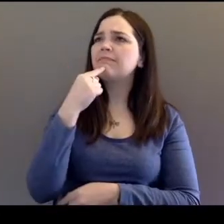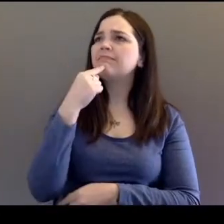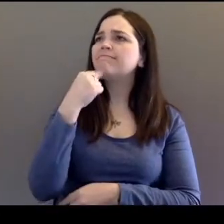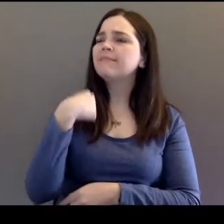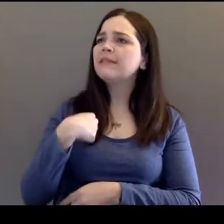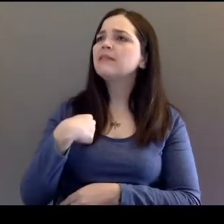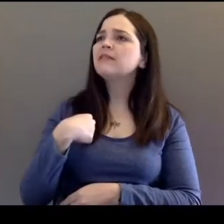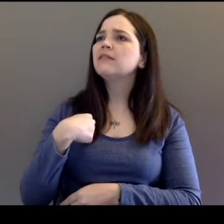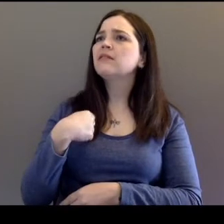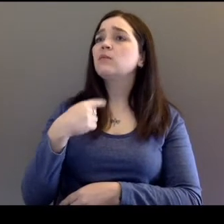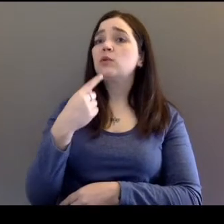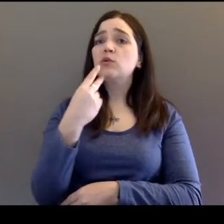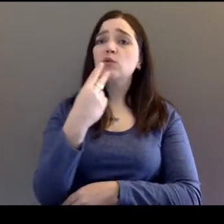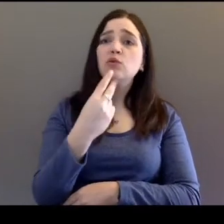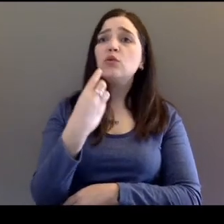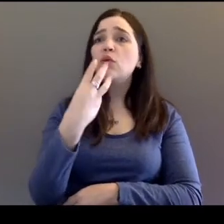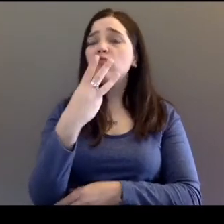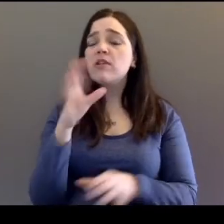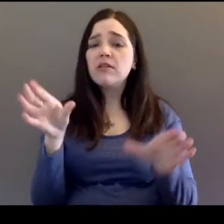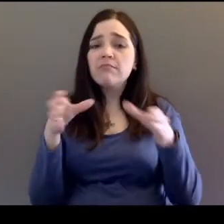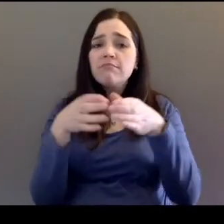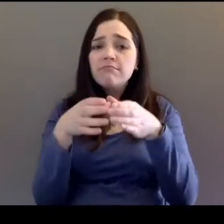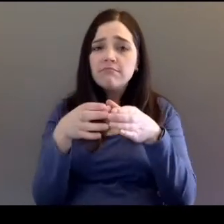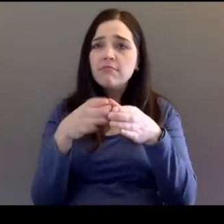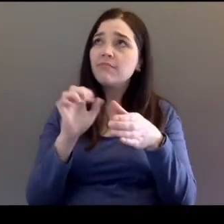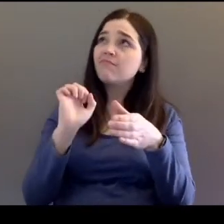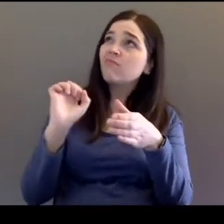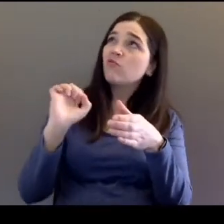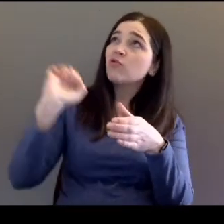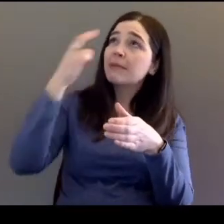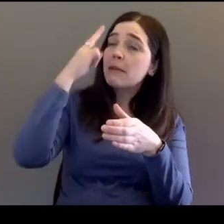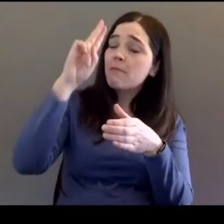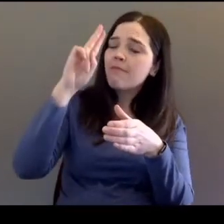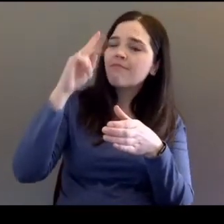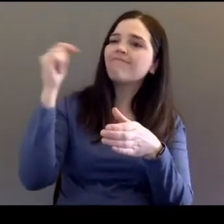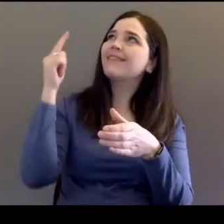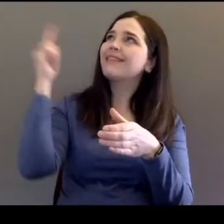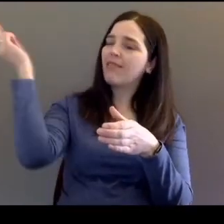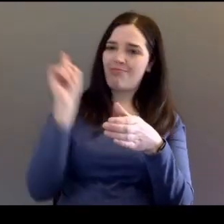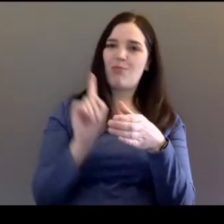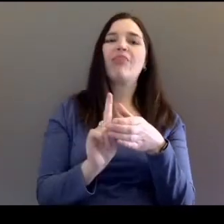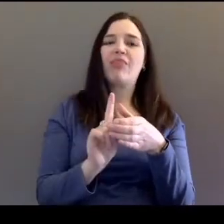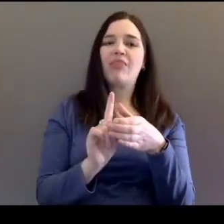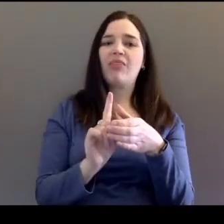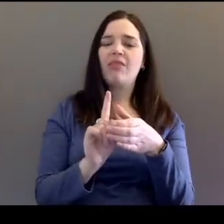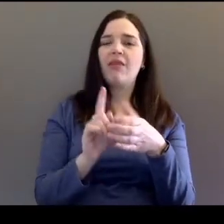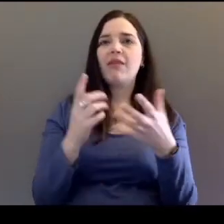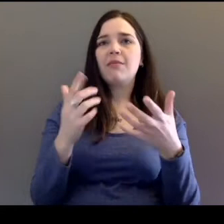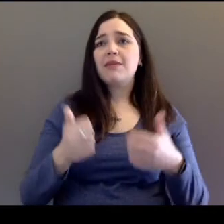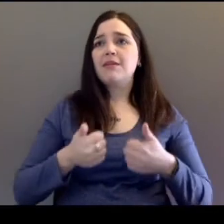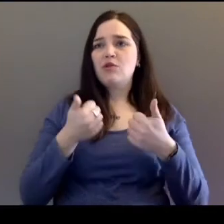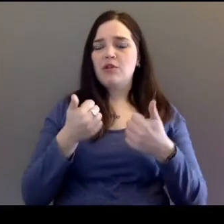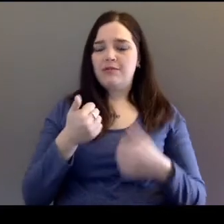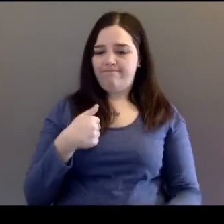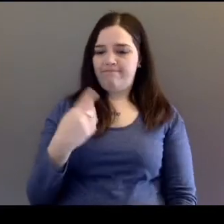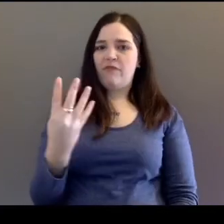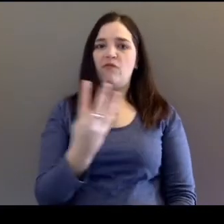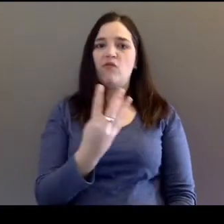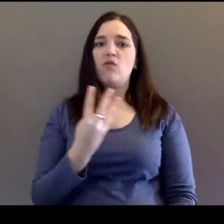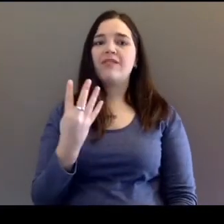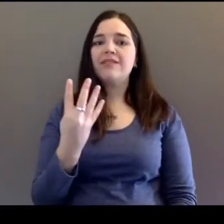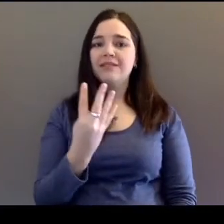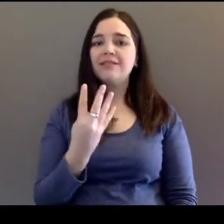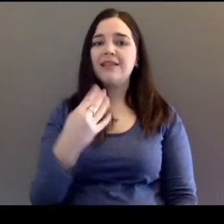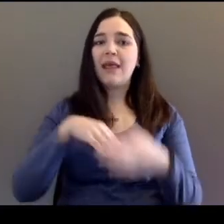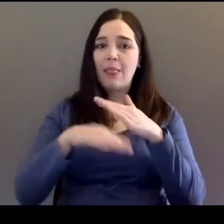two or three are gathered in his name, there he is among them. And this morning in church, there literally are, well, there are four of us here